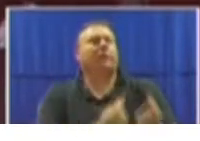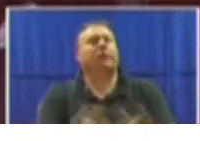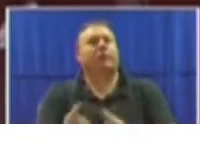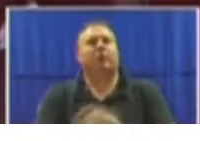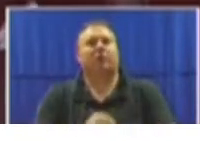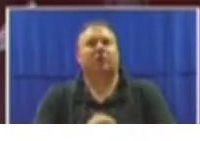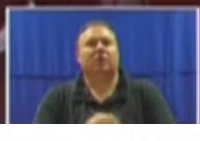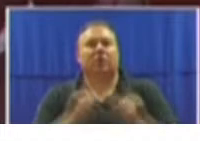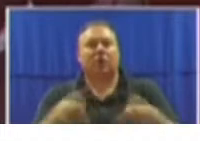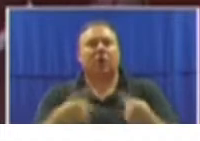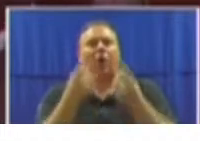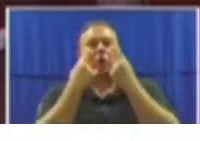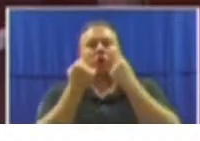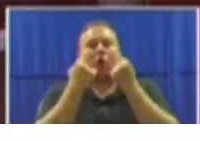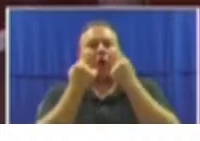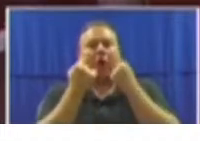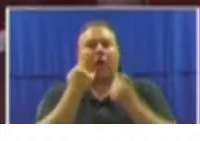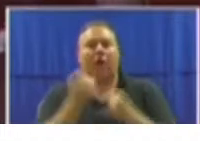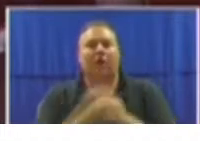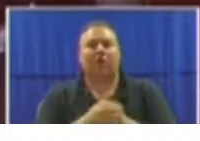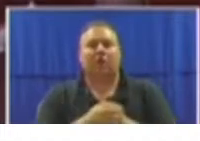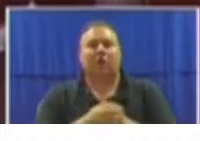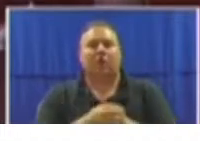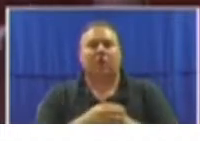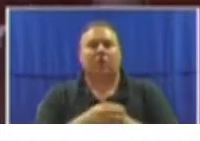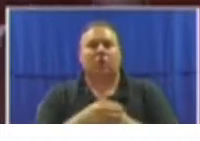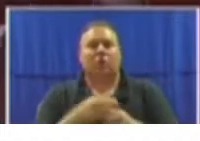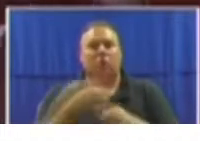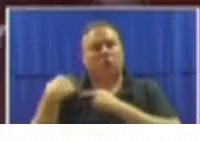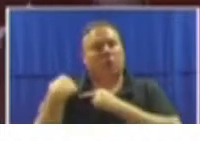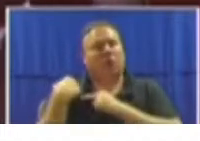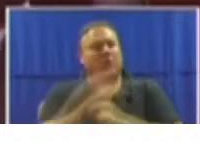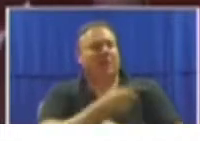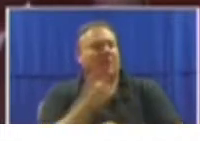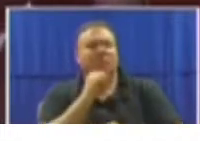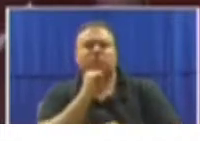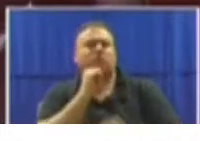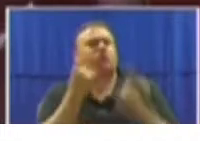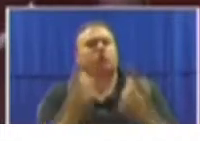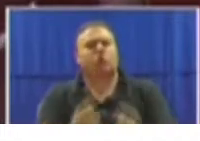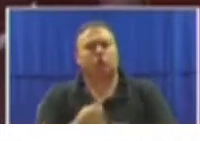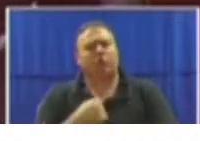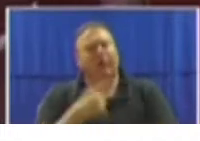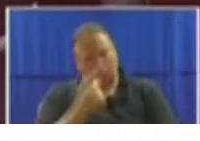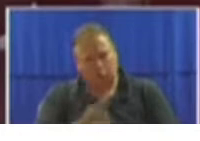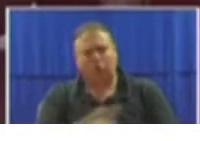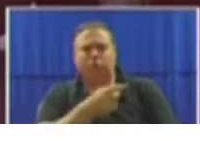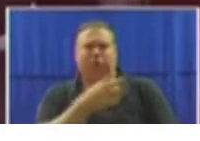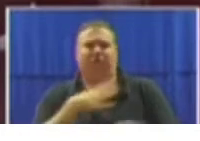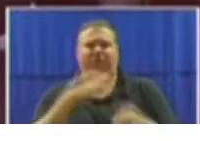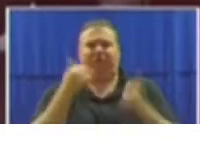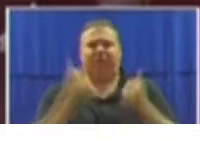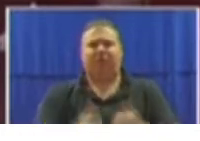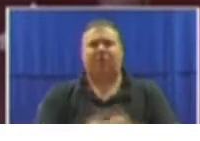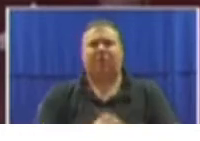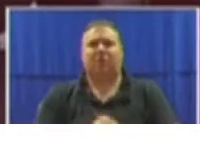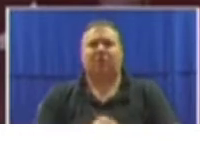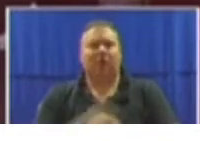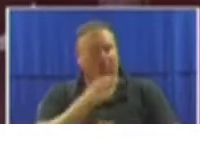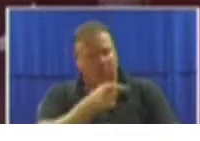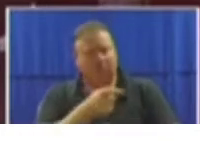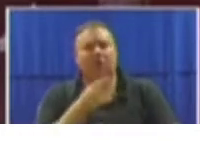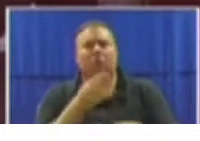can't cry about a dereliction of duty at this particular moment. This cabinet has responded efficiently